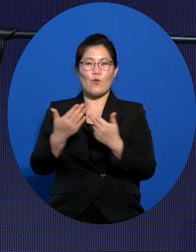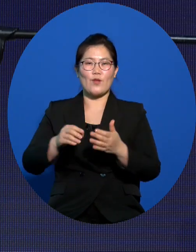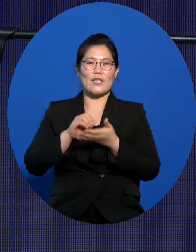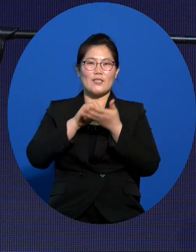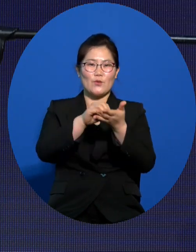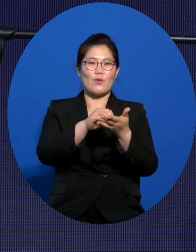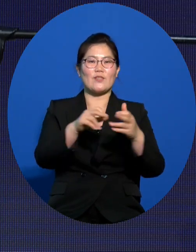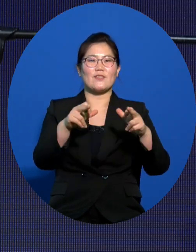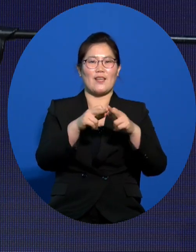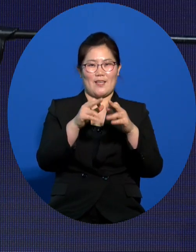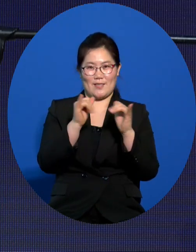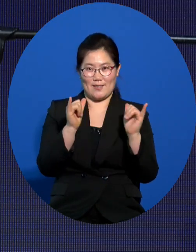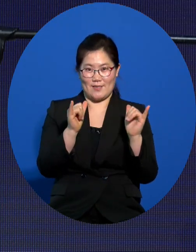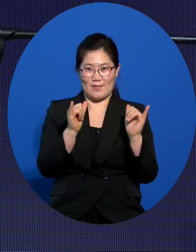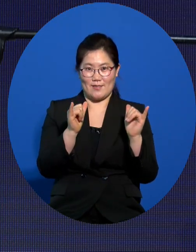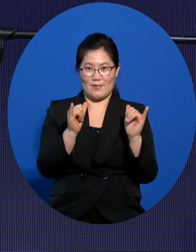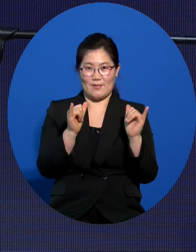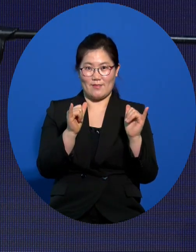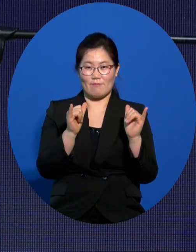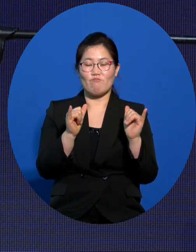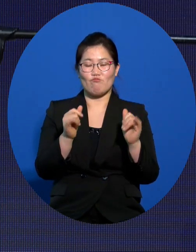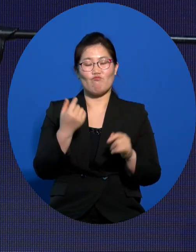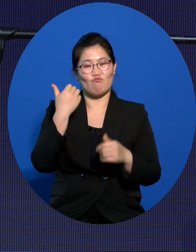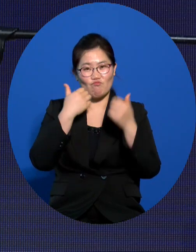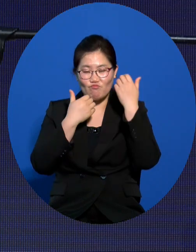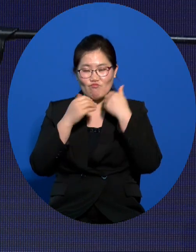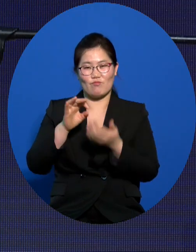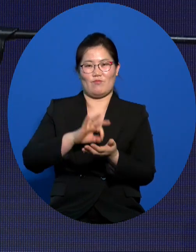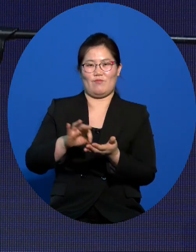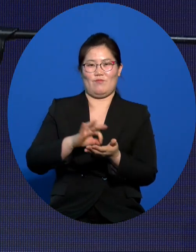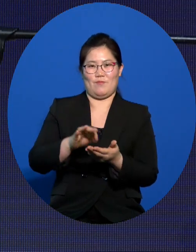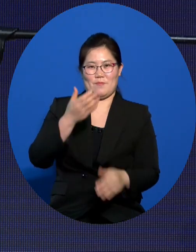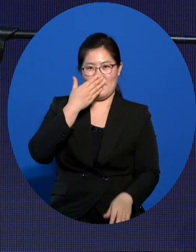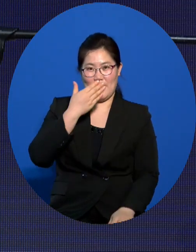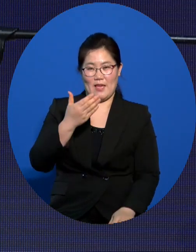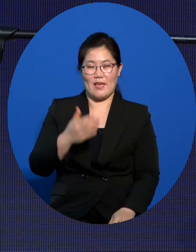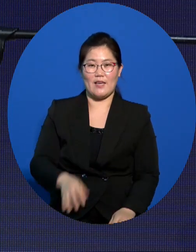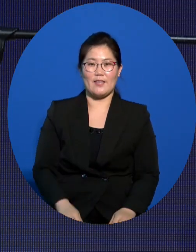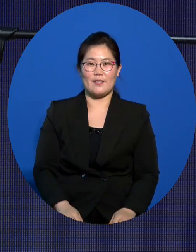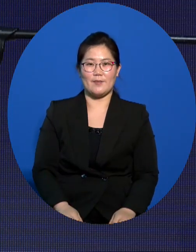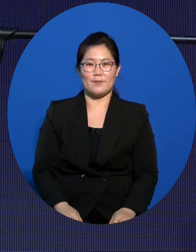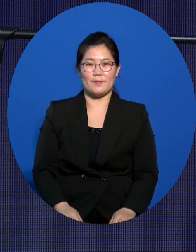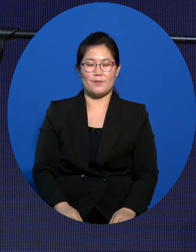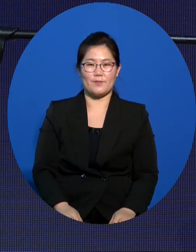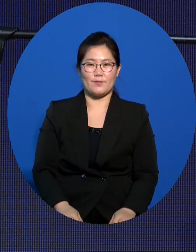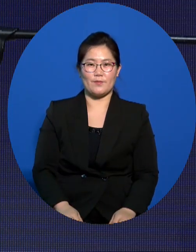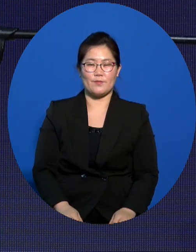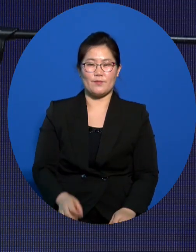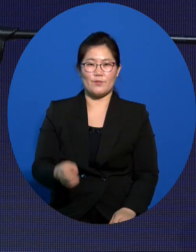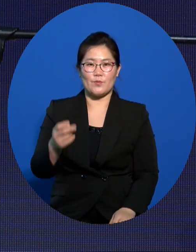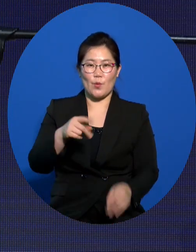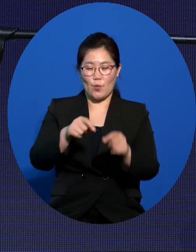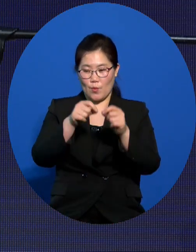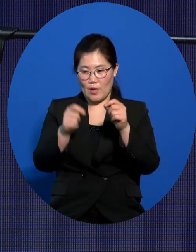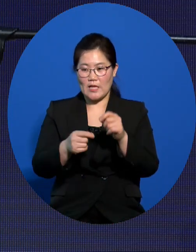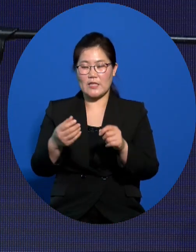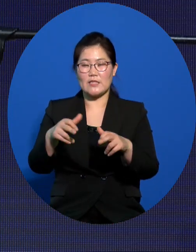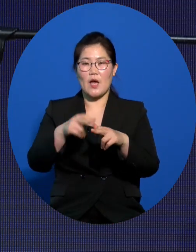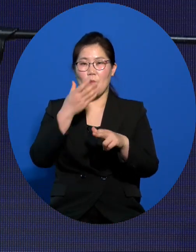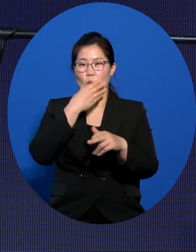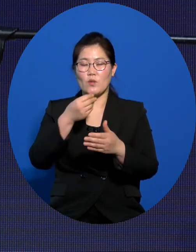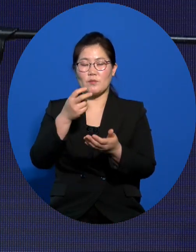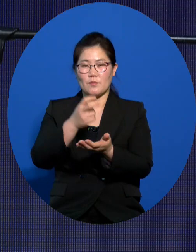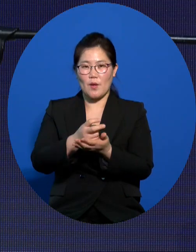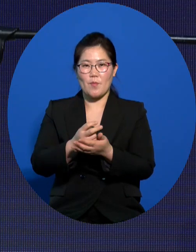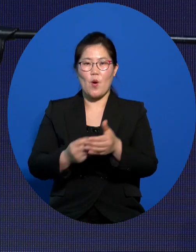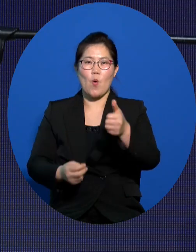with Disabilities, are persons with disabilities registered in Gangwon Province, and also in accordance with